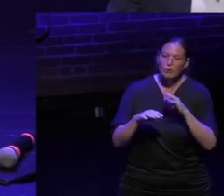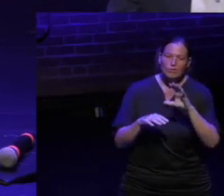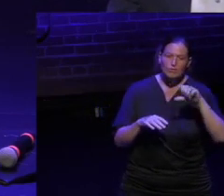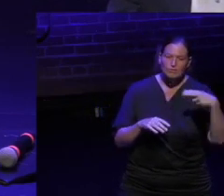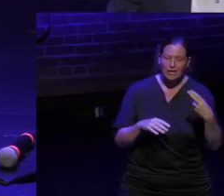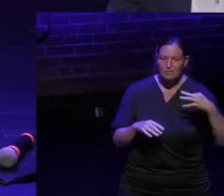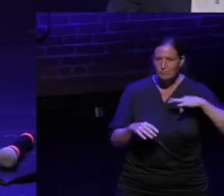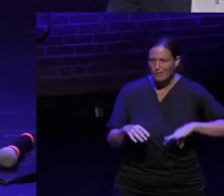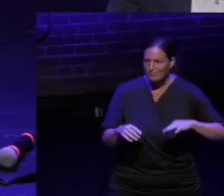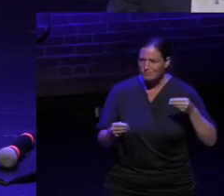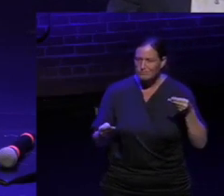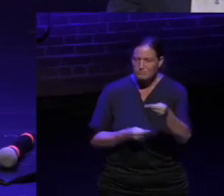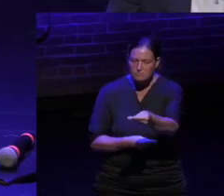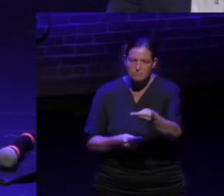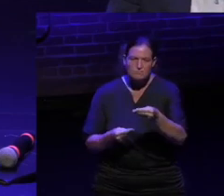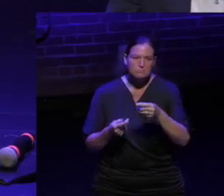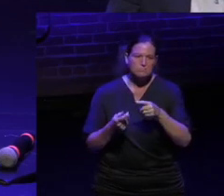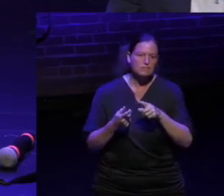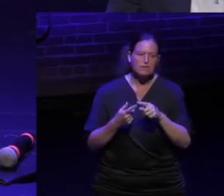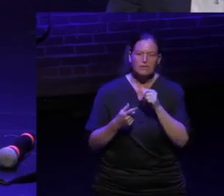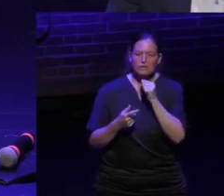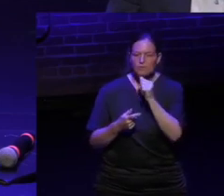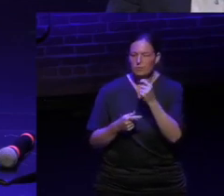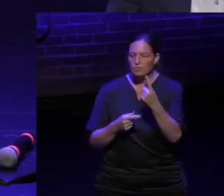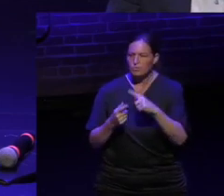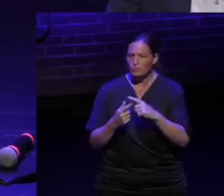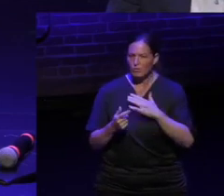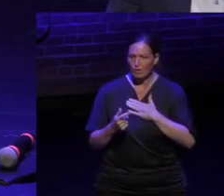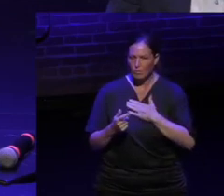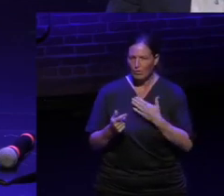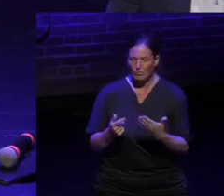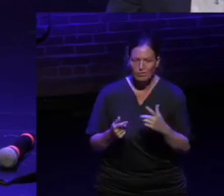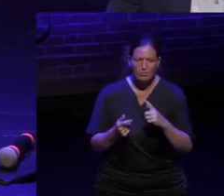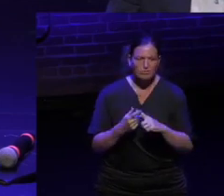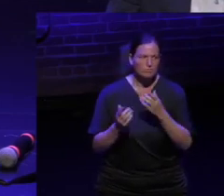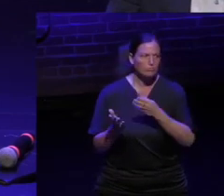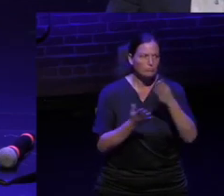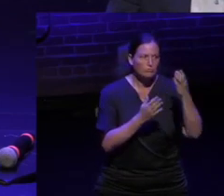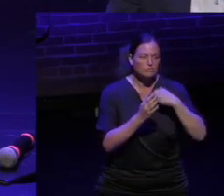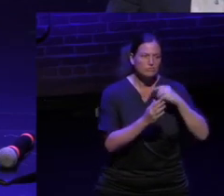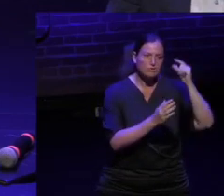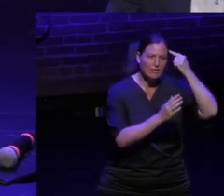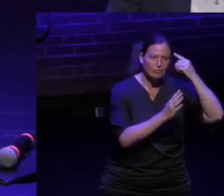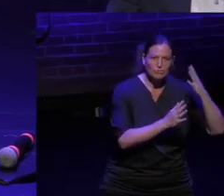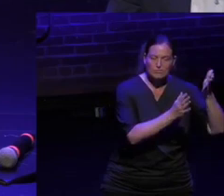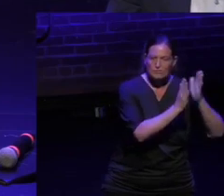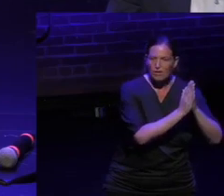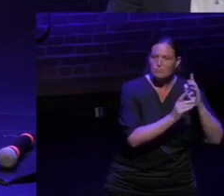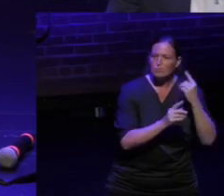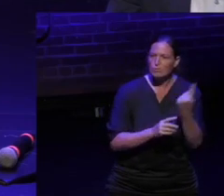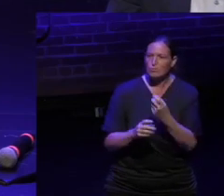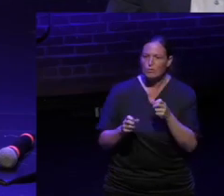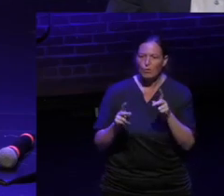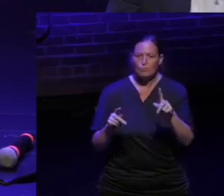benefits out to folks immediately. It wasn't something that we were willing to take up in the legislature, But I think there's always an opportunity to